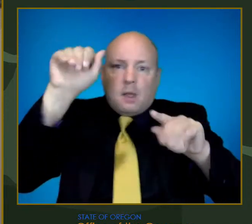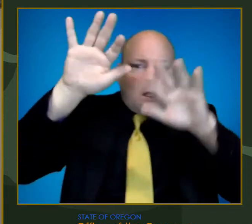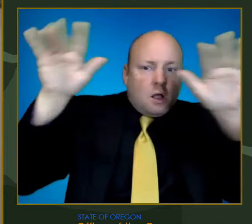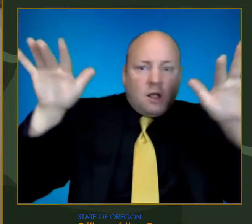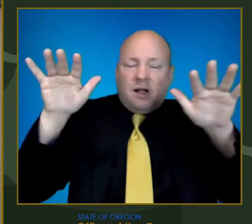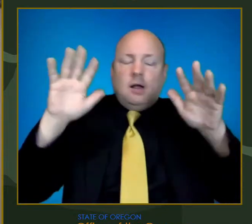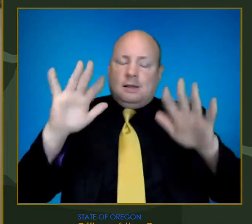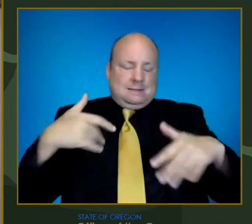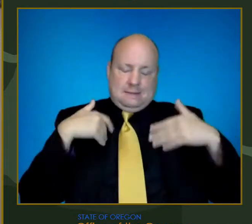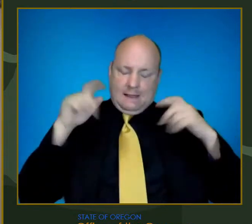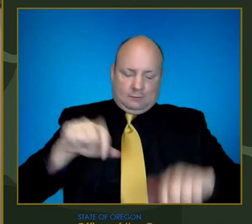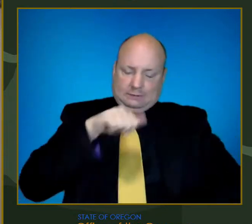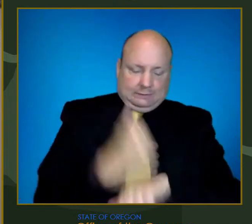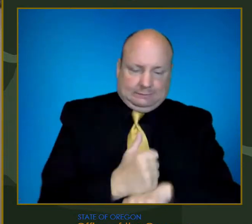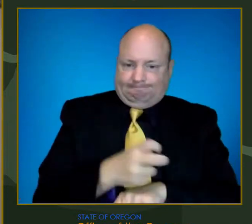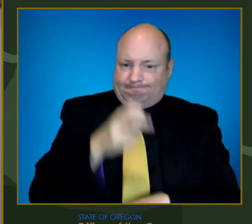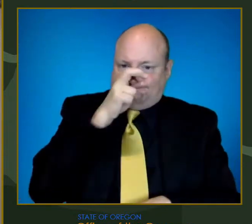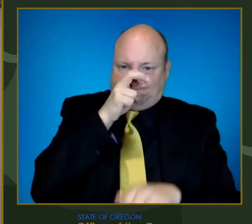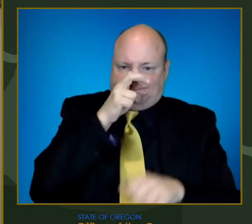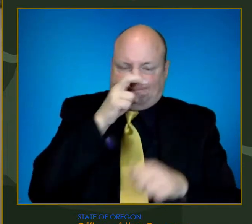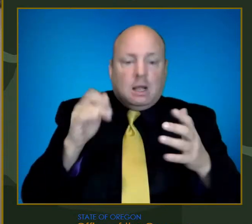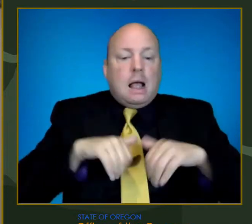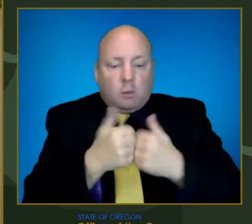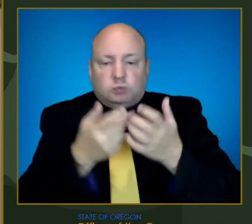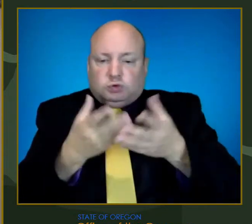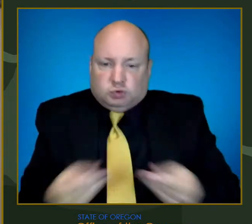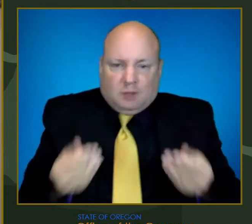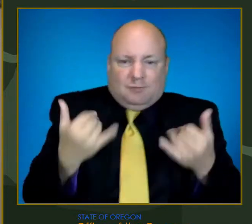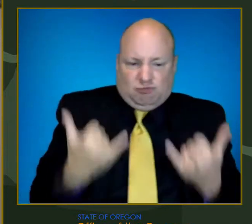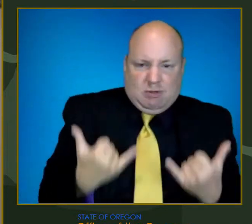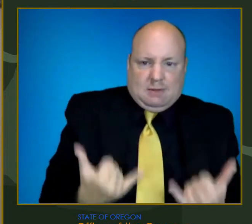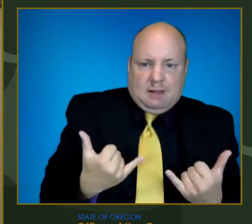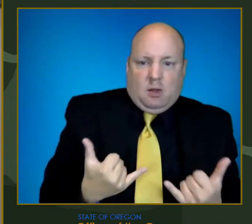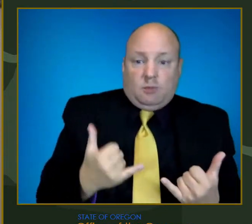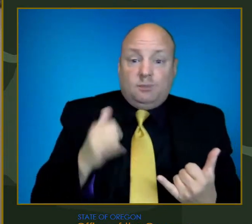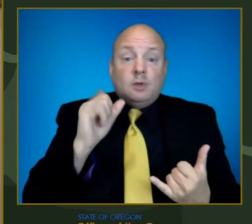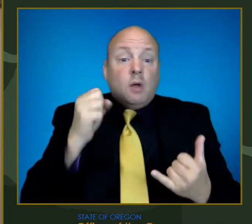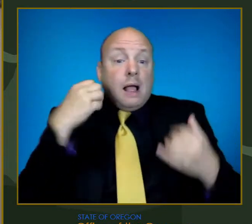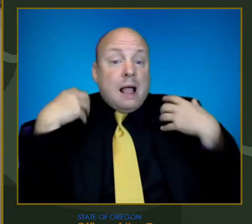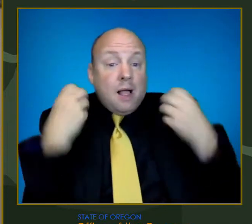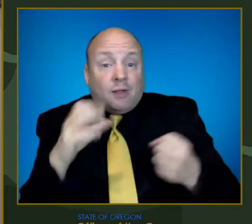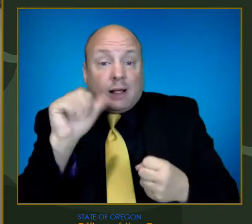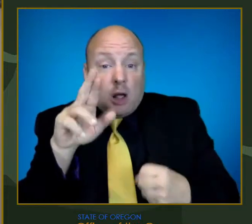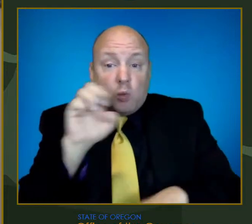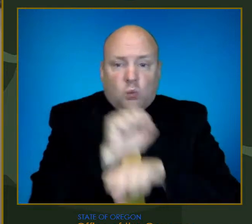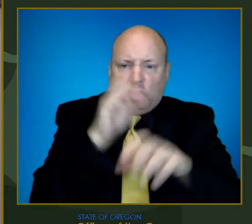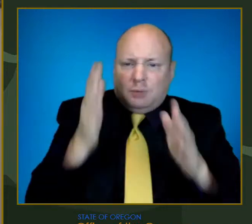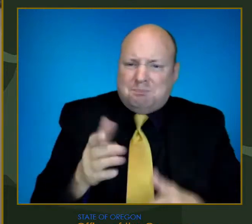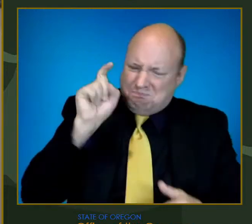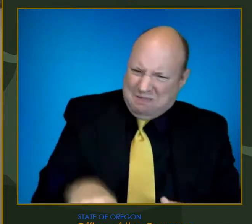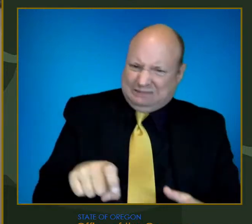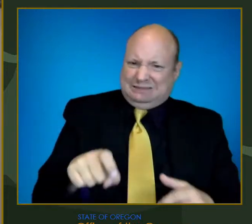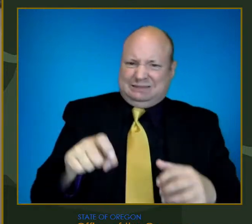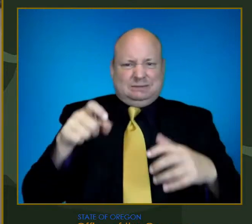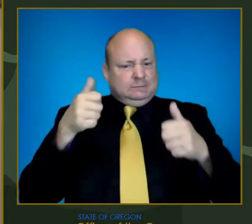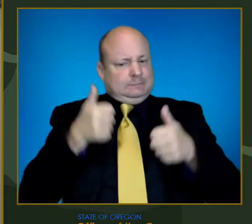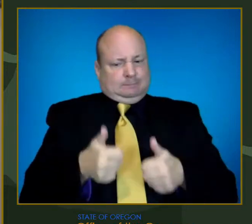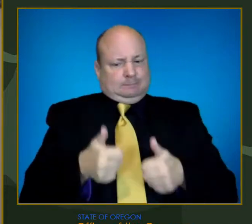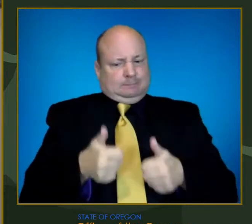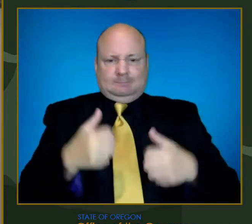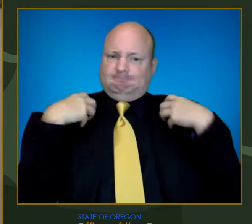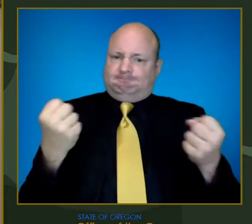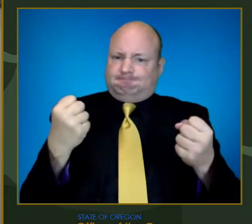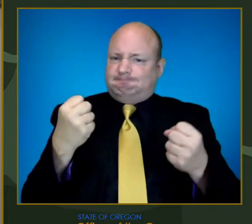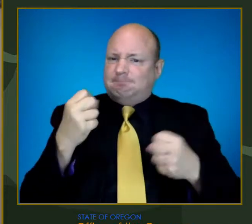need every single frontline healthcare worker healthy and available to treat patients. Toward that